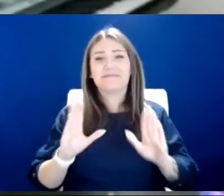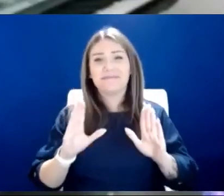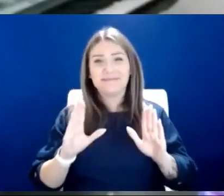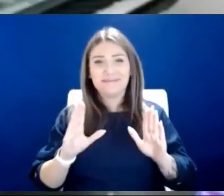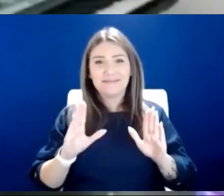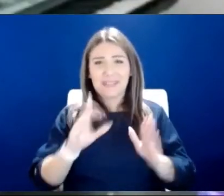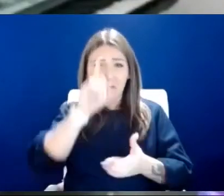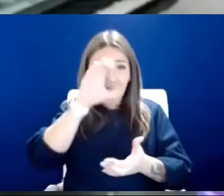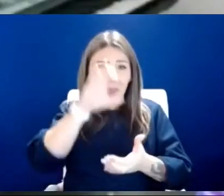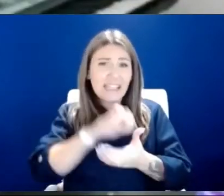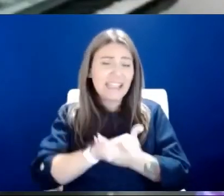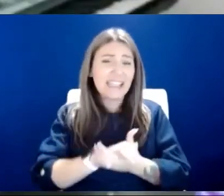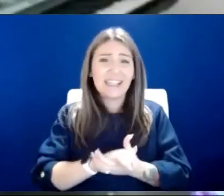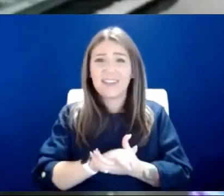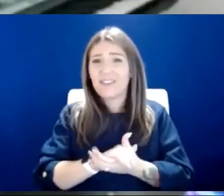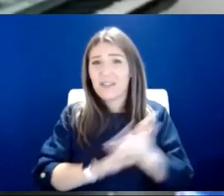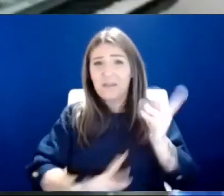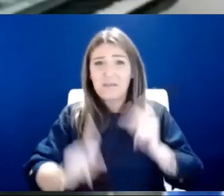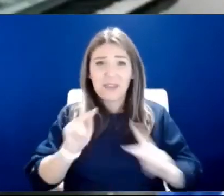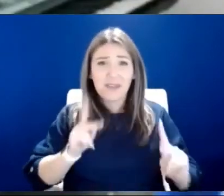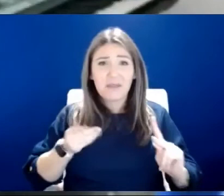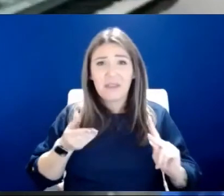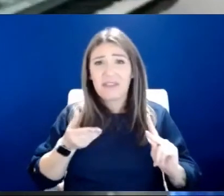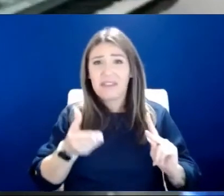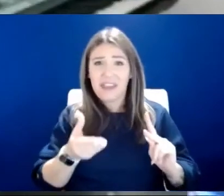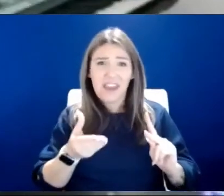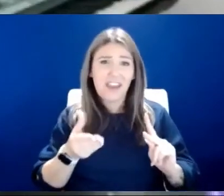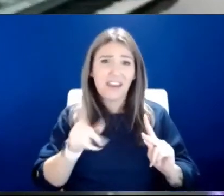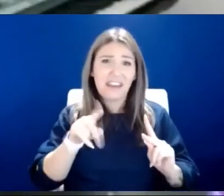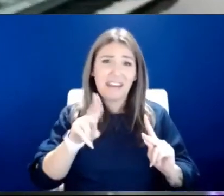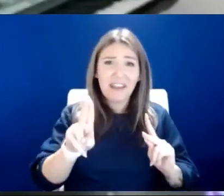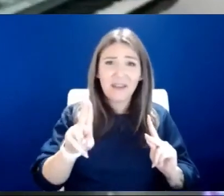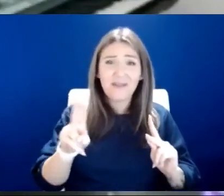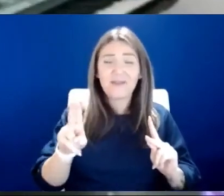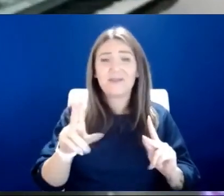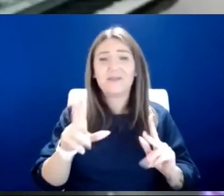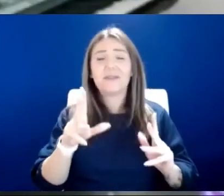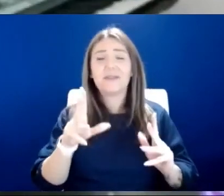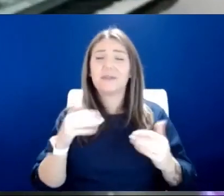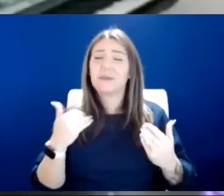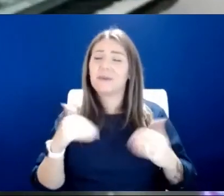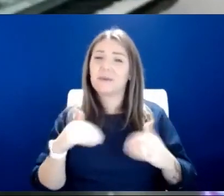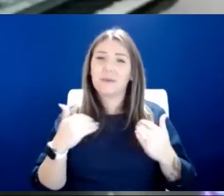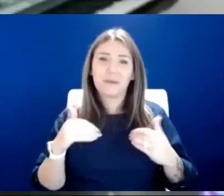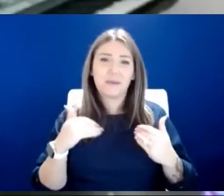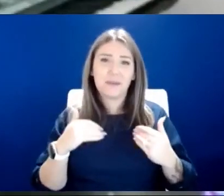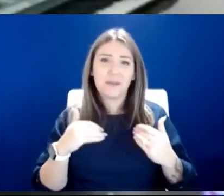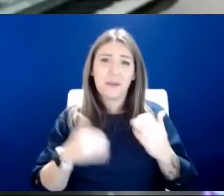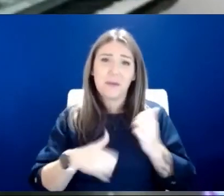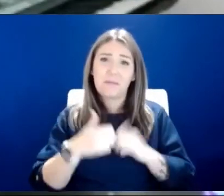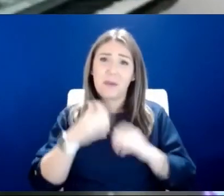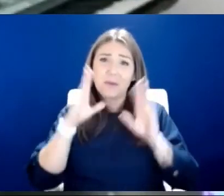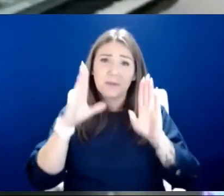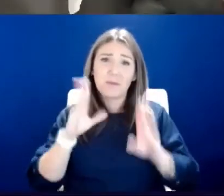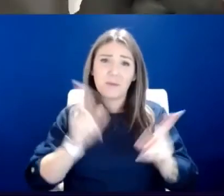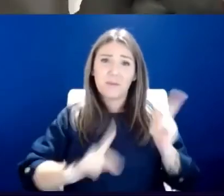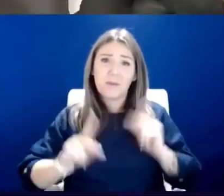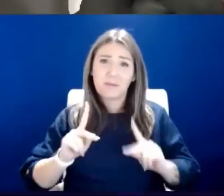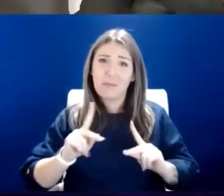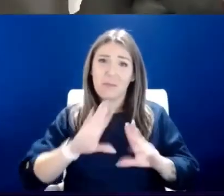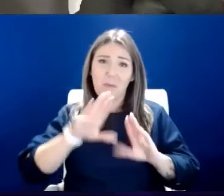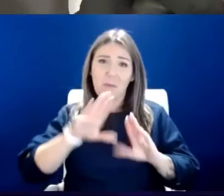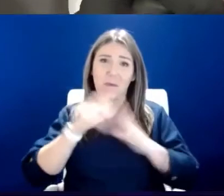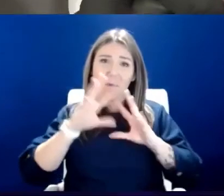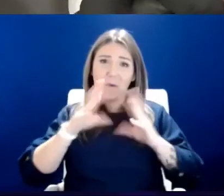believe that the people there at the University of Kansas is probably the most wonderful people in the world. And